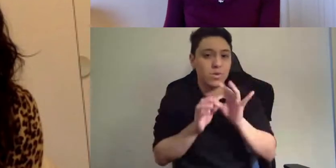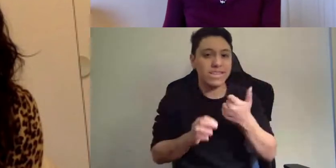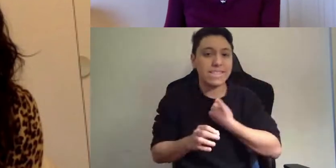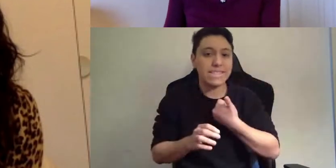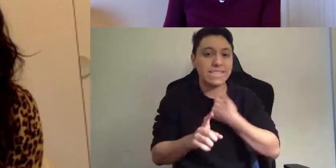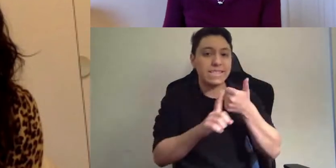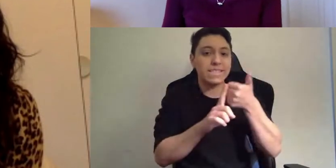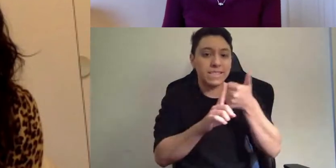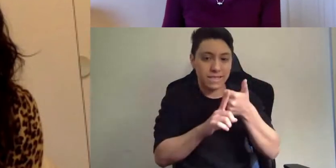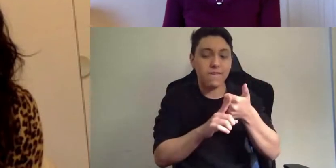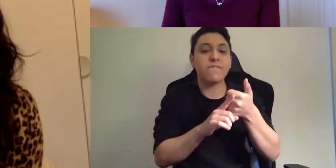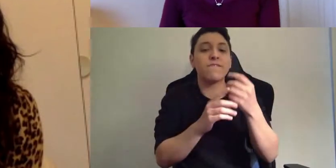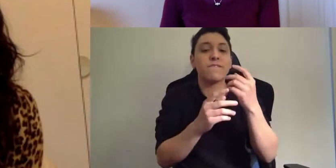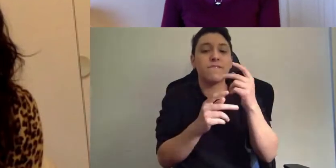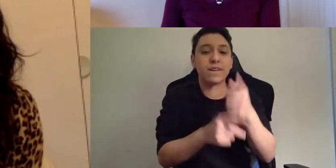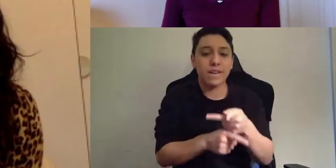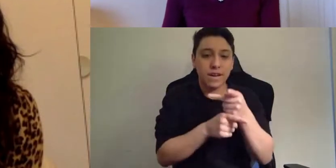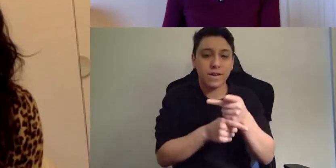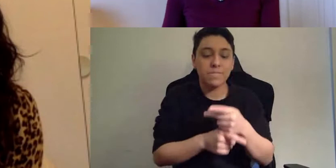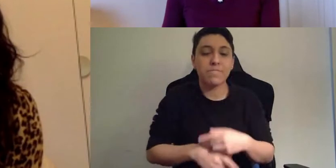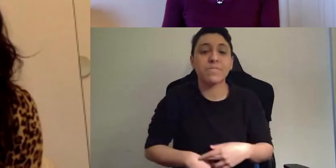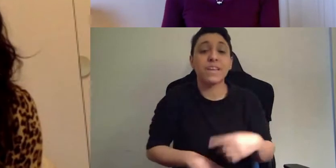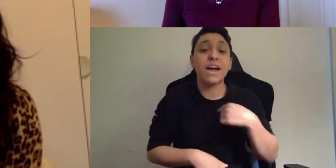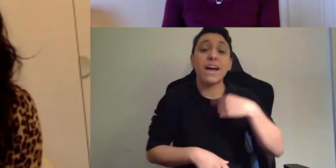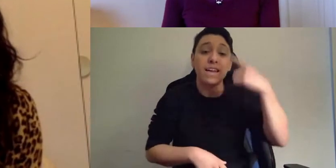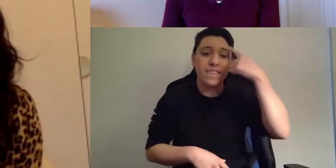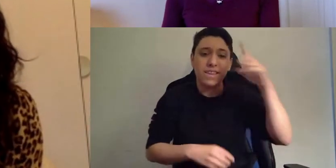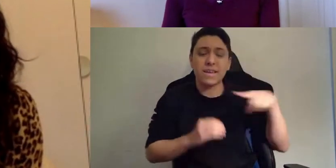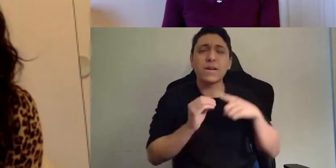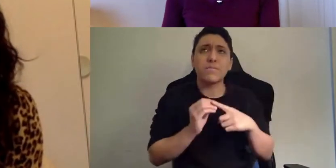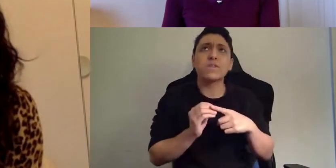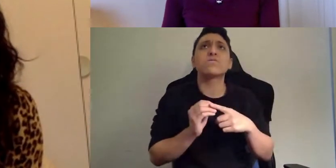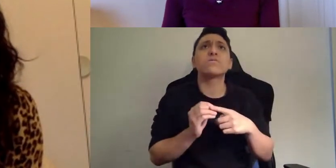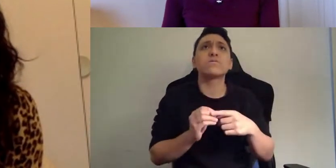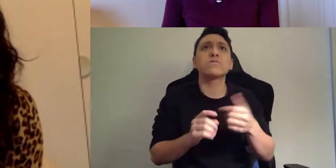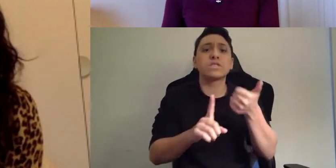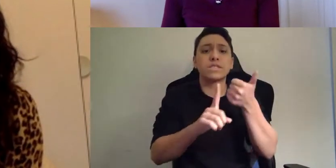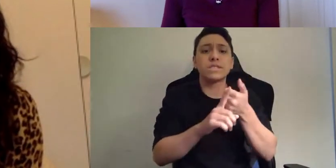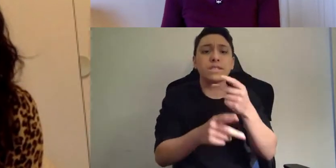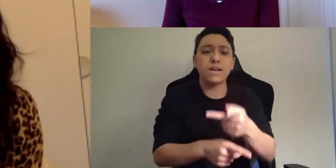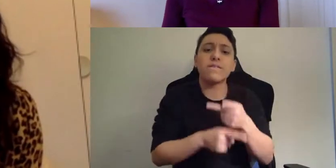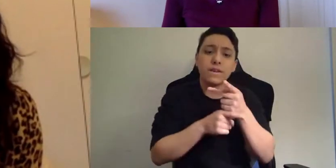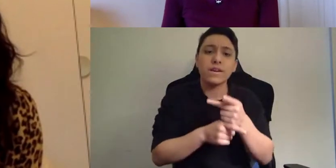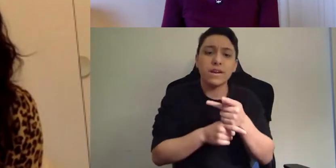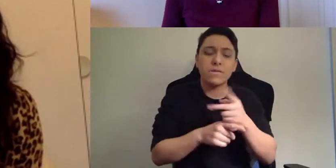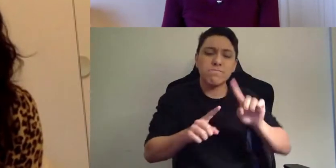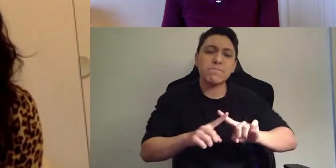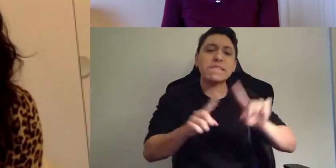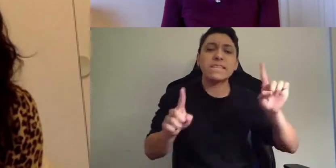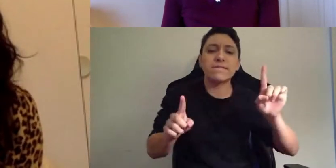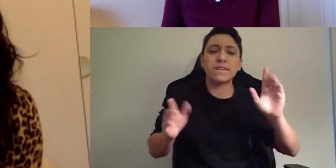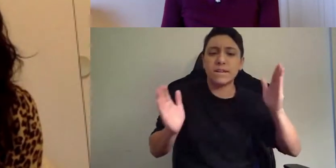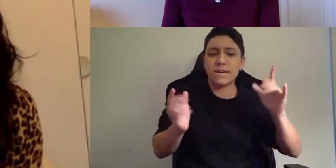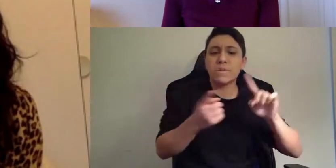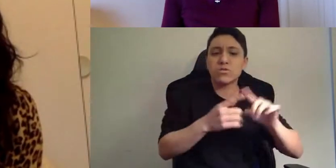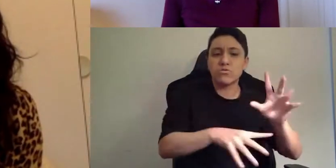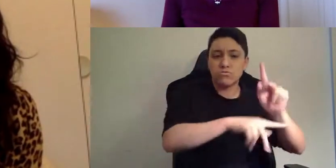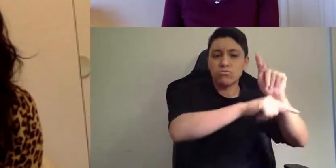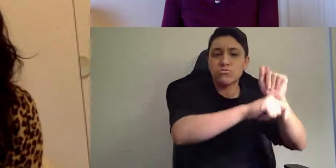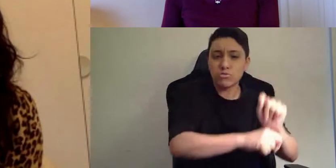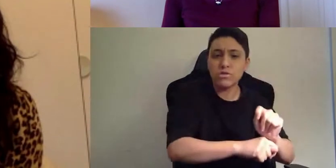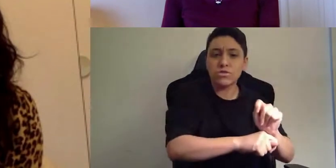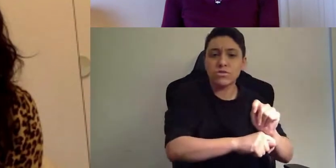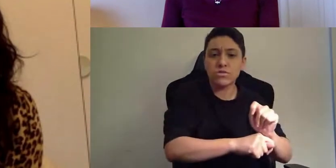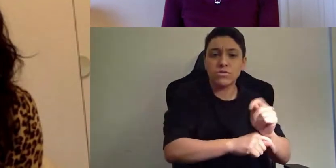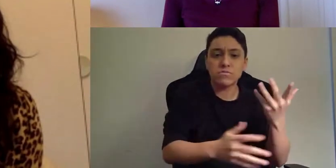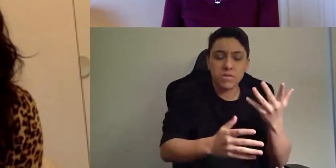And I like to think of self-care a little bit differently than I think people had traditionally talked about it, just when you're, you know, reading some